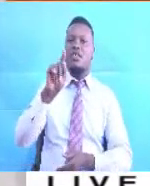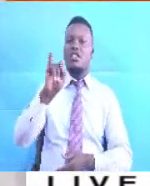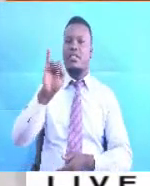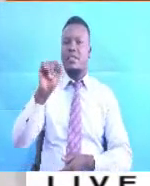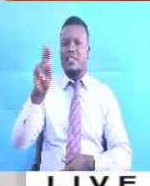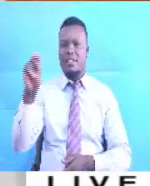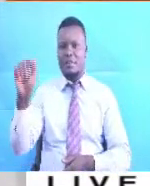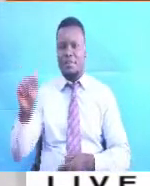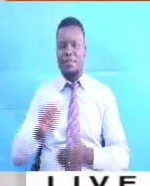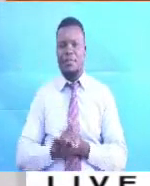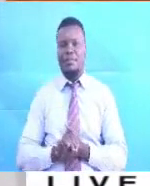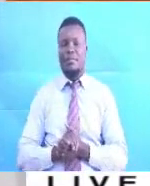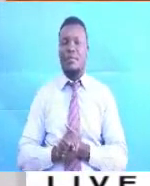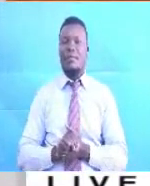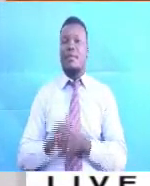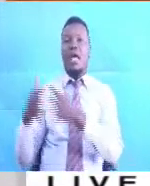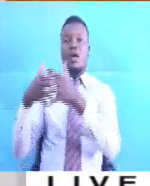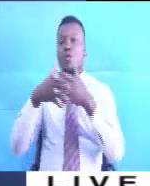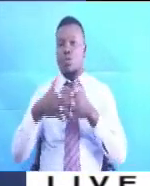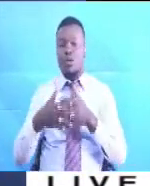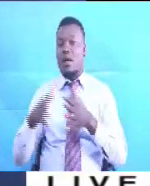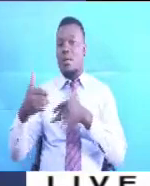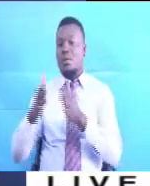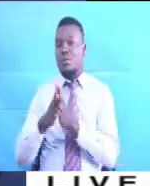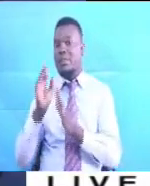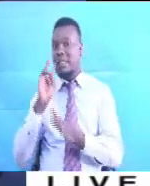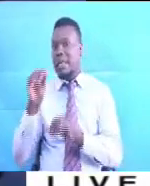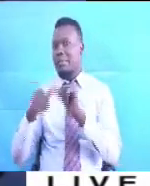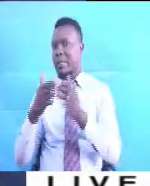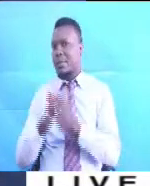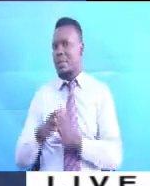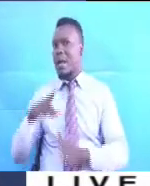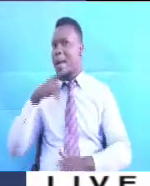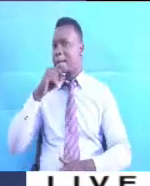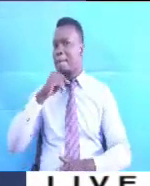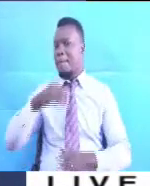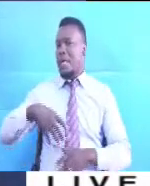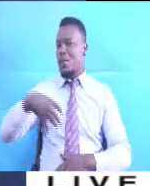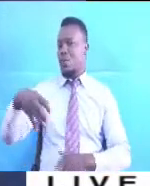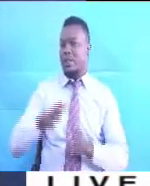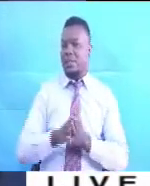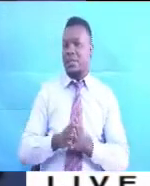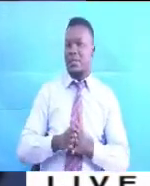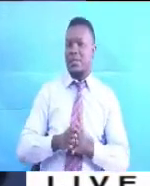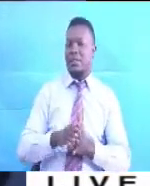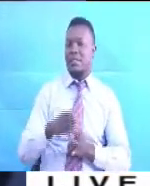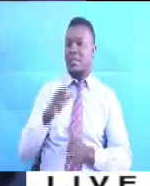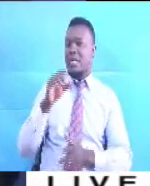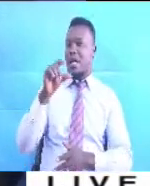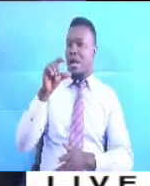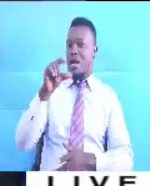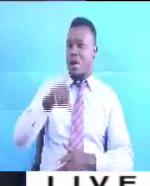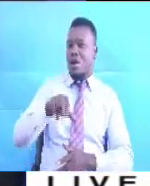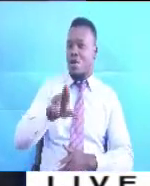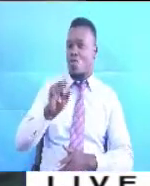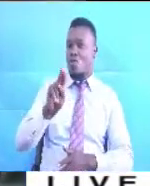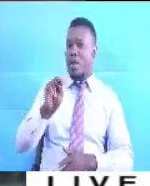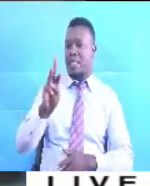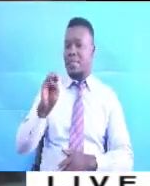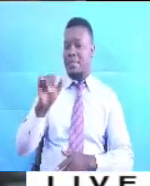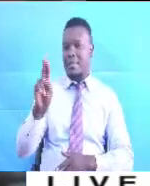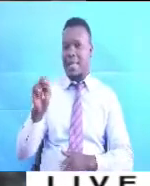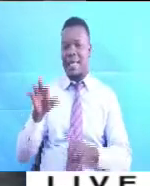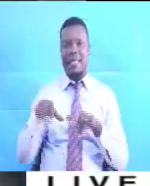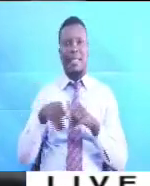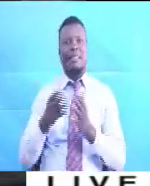A U.S. research firm's allegations of fraud against billionaire Gautam Adani's business empire have